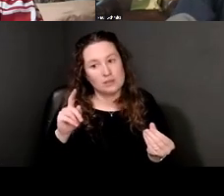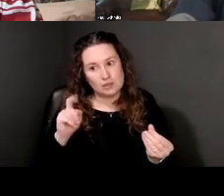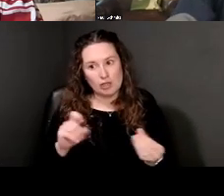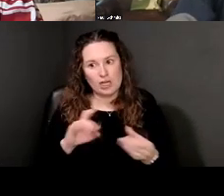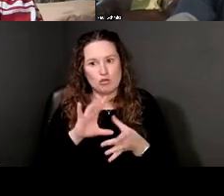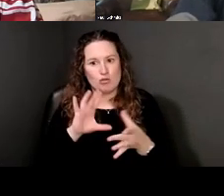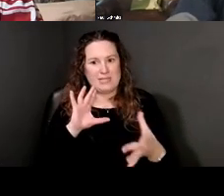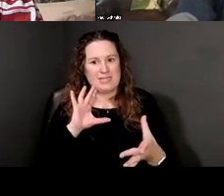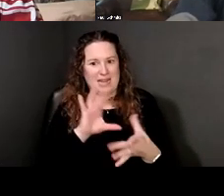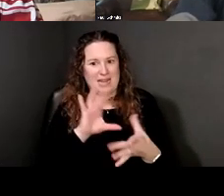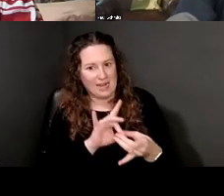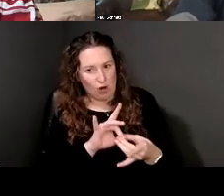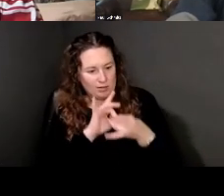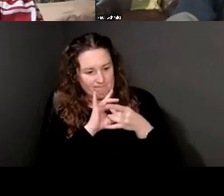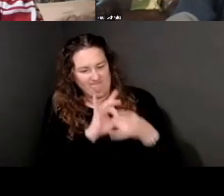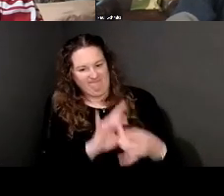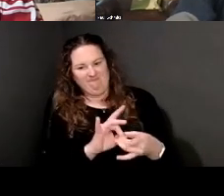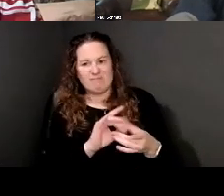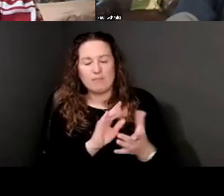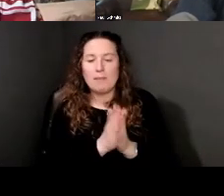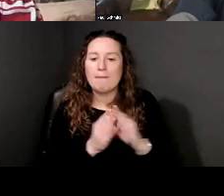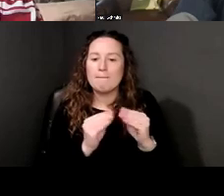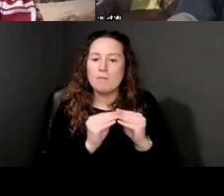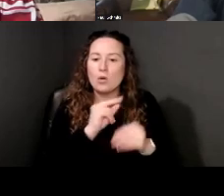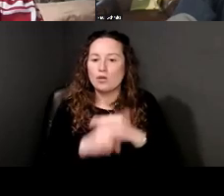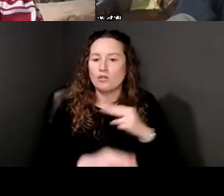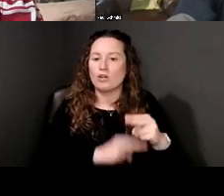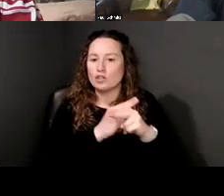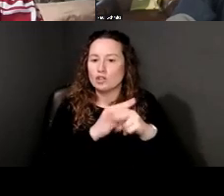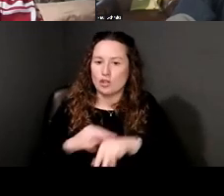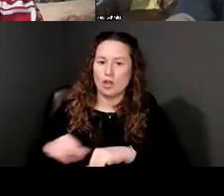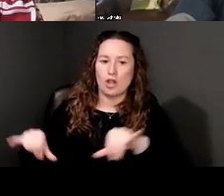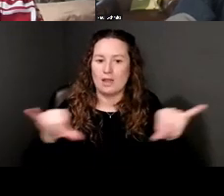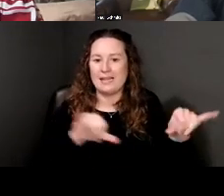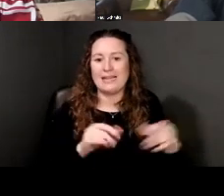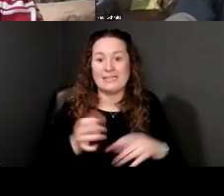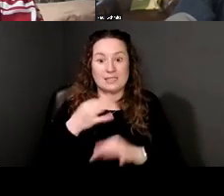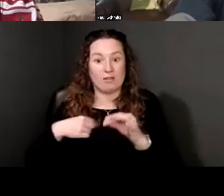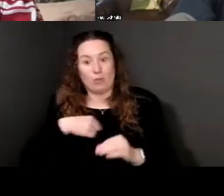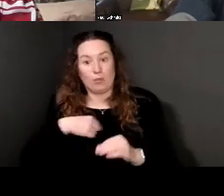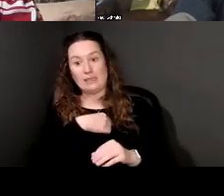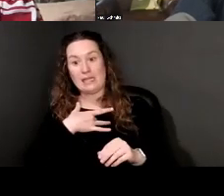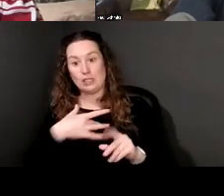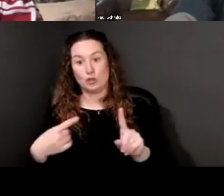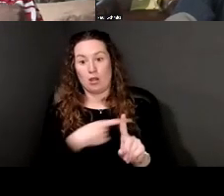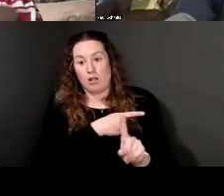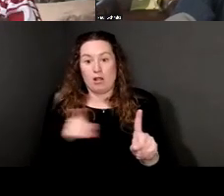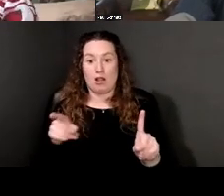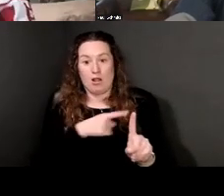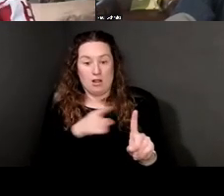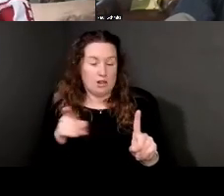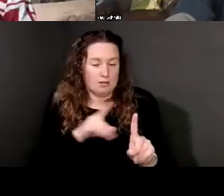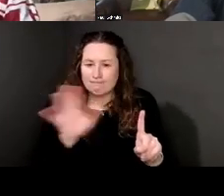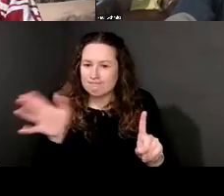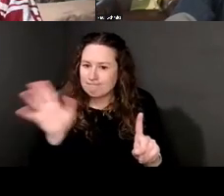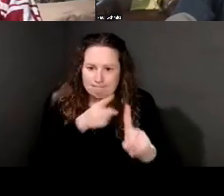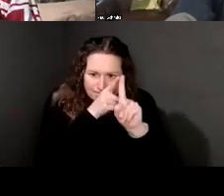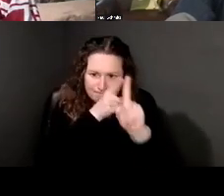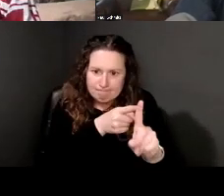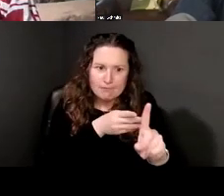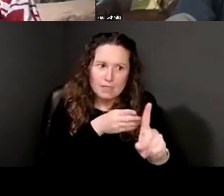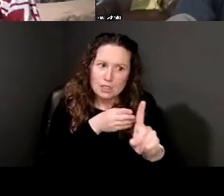to universalize some of this stuff to dance around it, because in that context, then you're doing